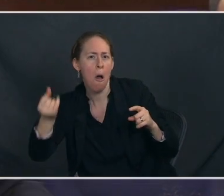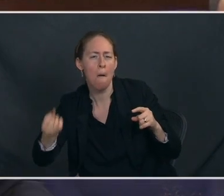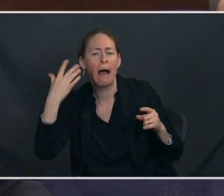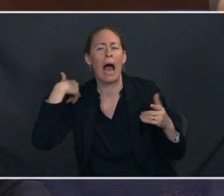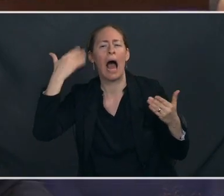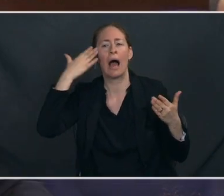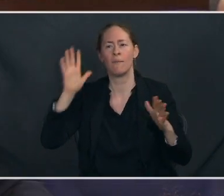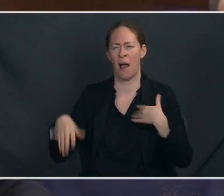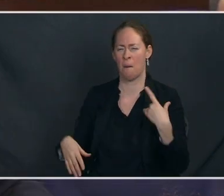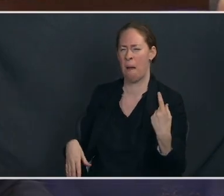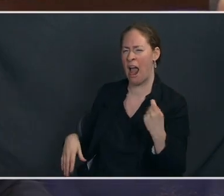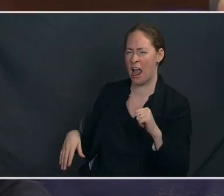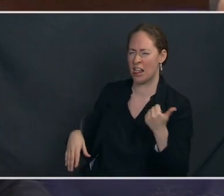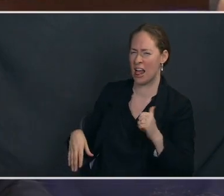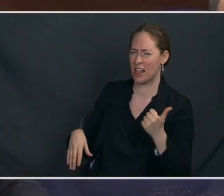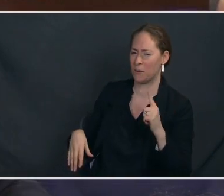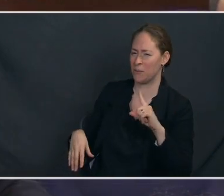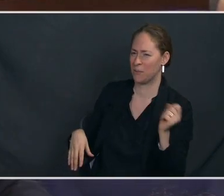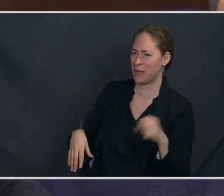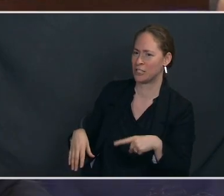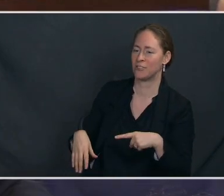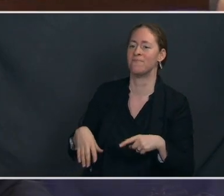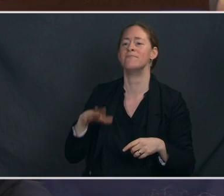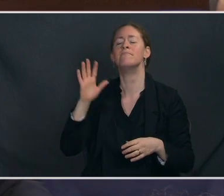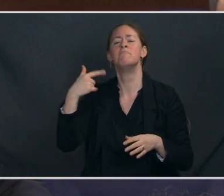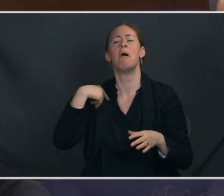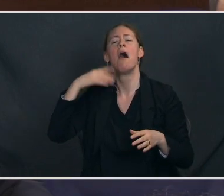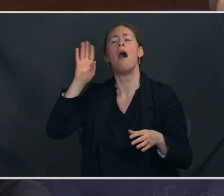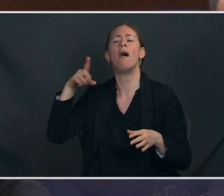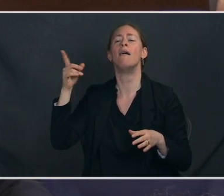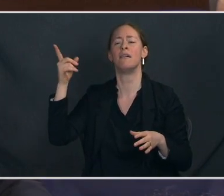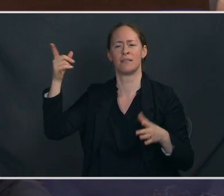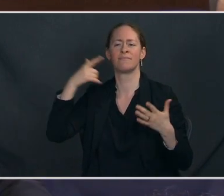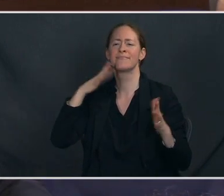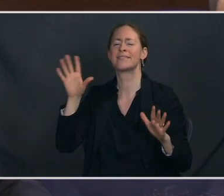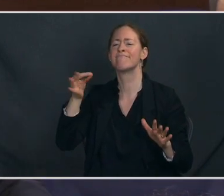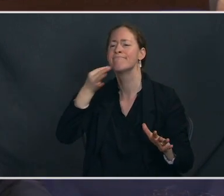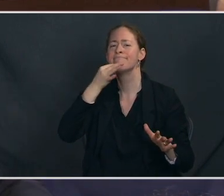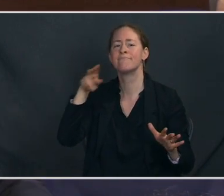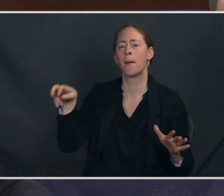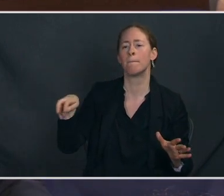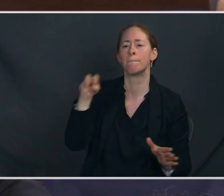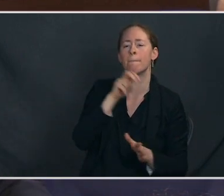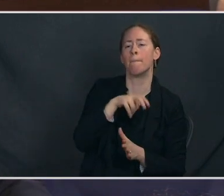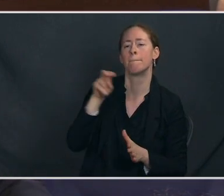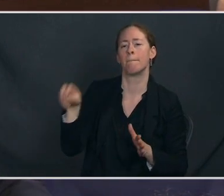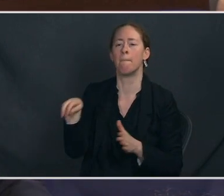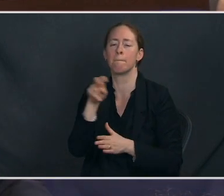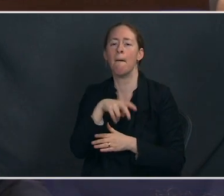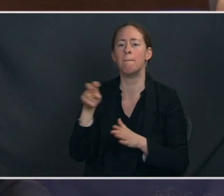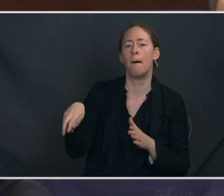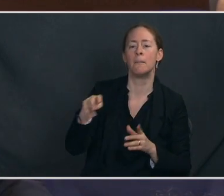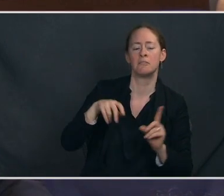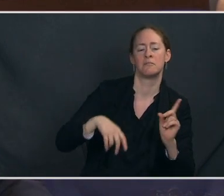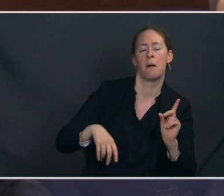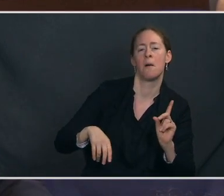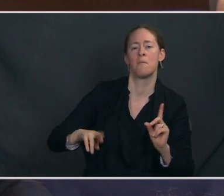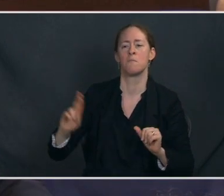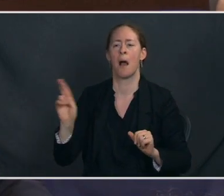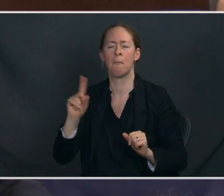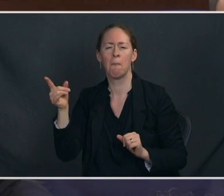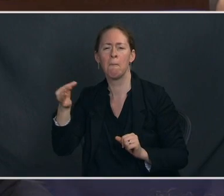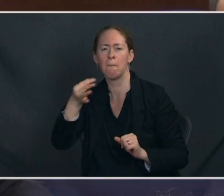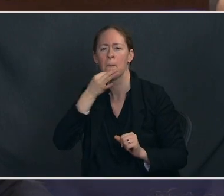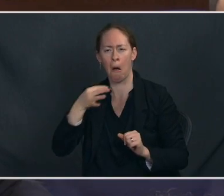always said, the president, that his strong suit is the ability to work with both sides of the aisle, and he criticized the previous administration for not bringing lawmakers here on